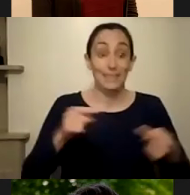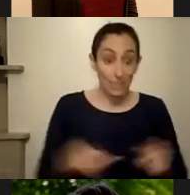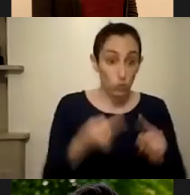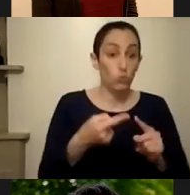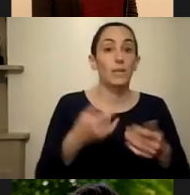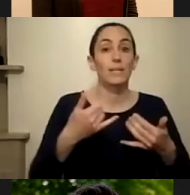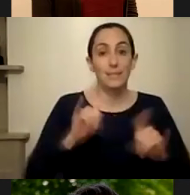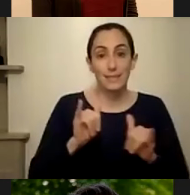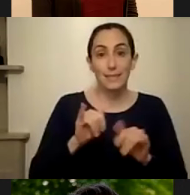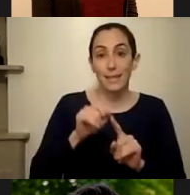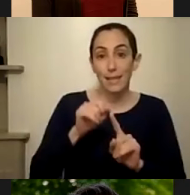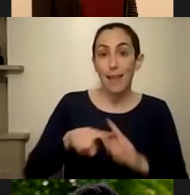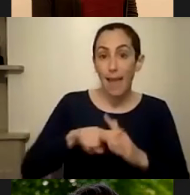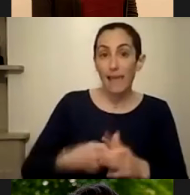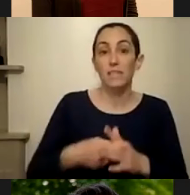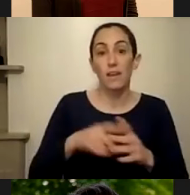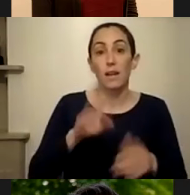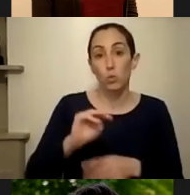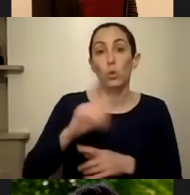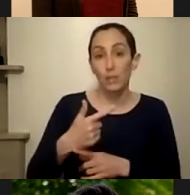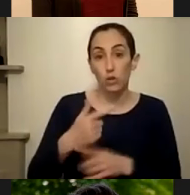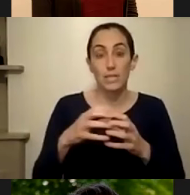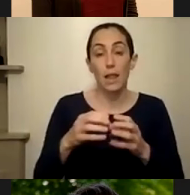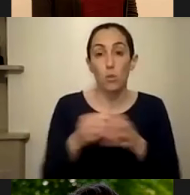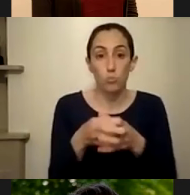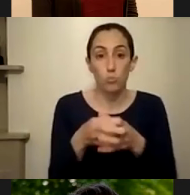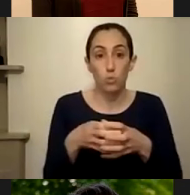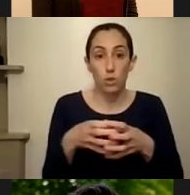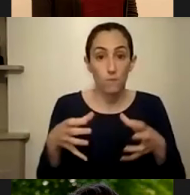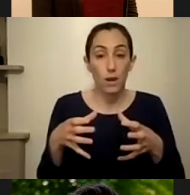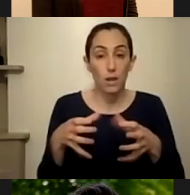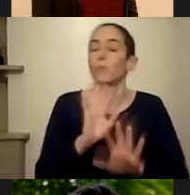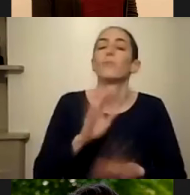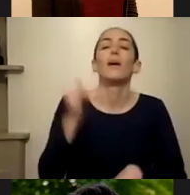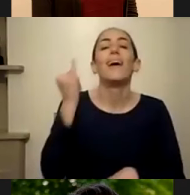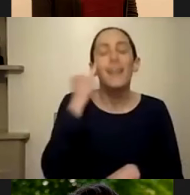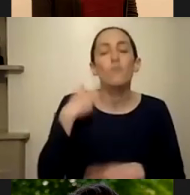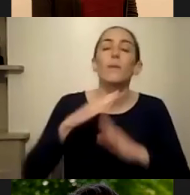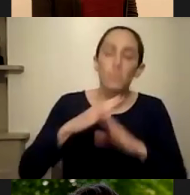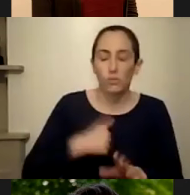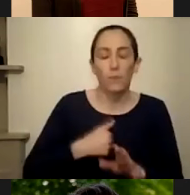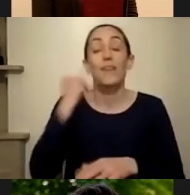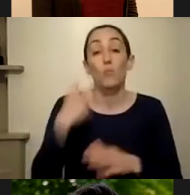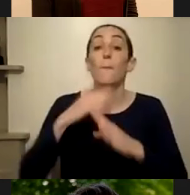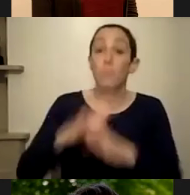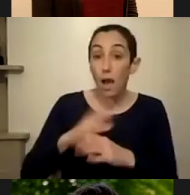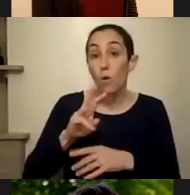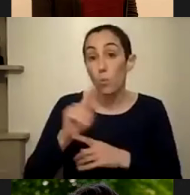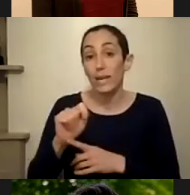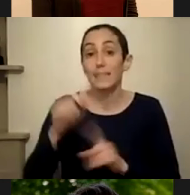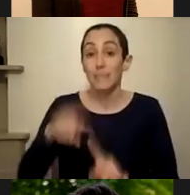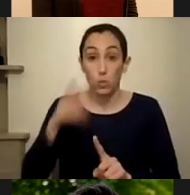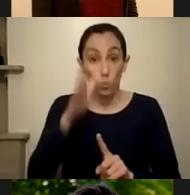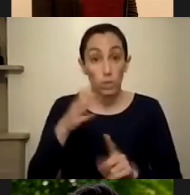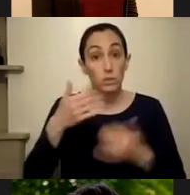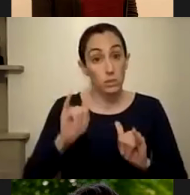cell proliferation? The answer is no. When we use drug to block Wnt signaling, the AMDA activation